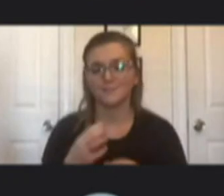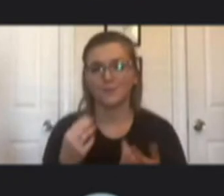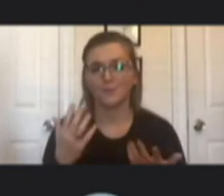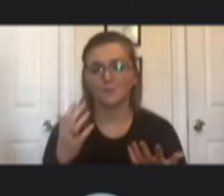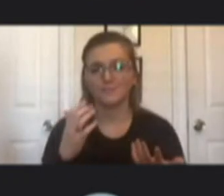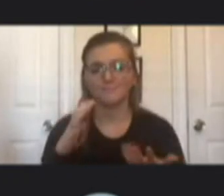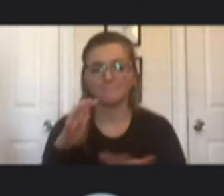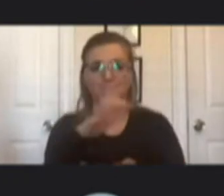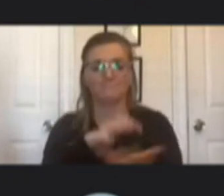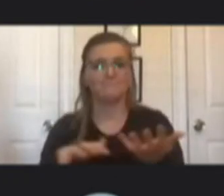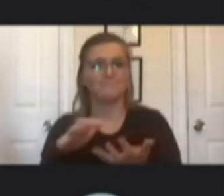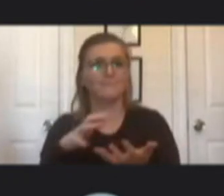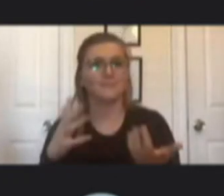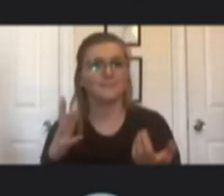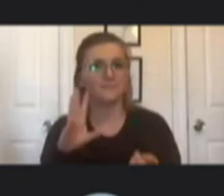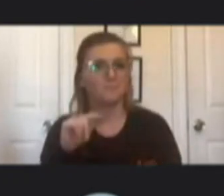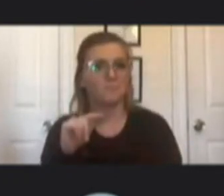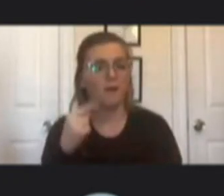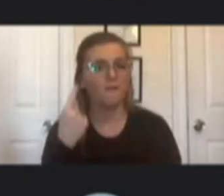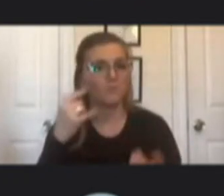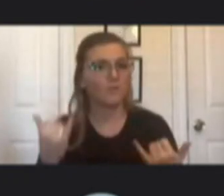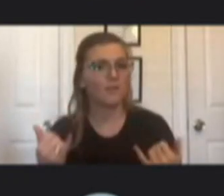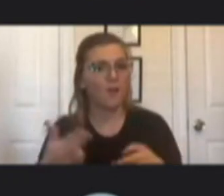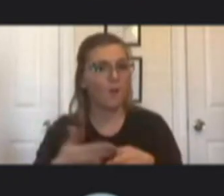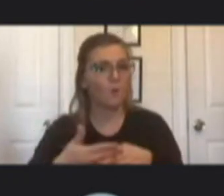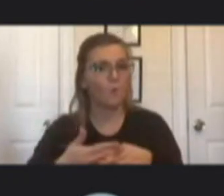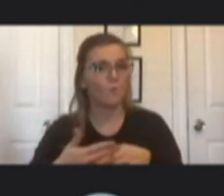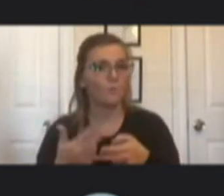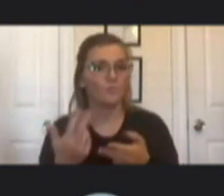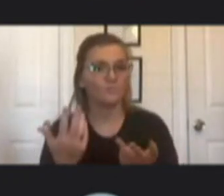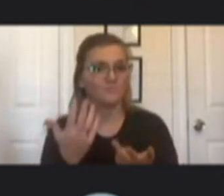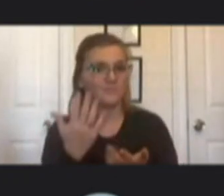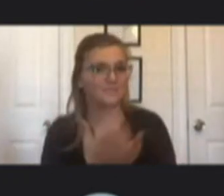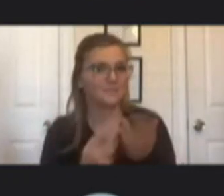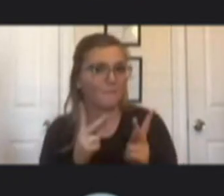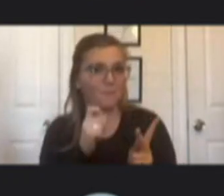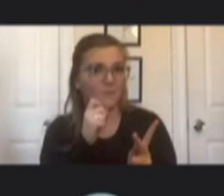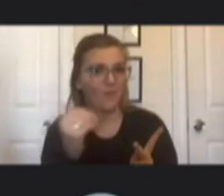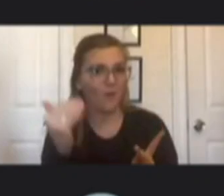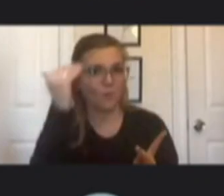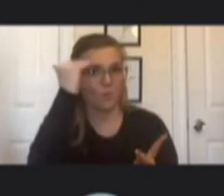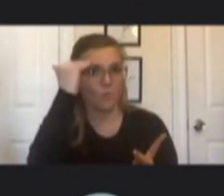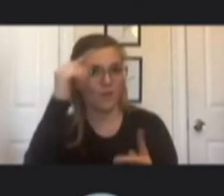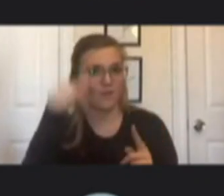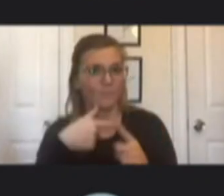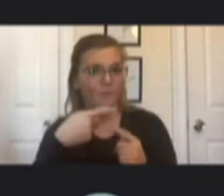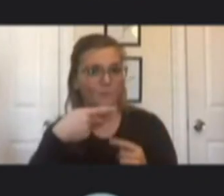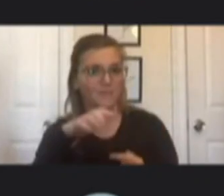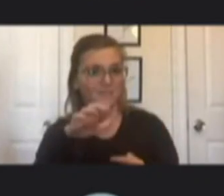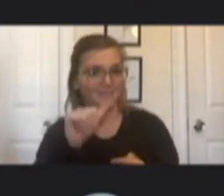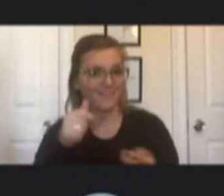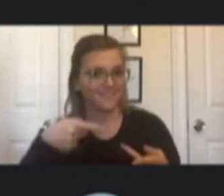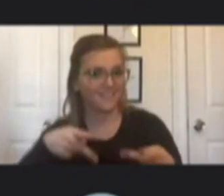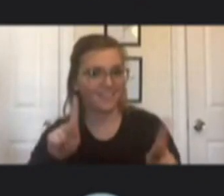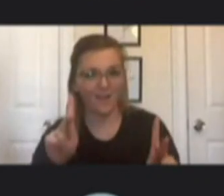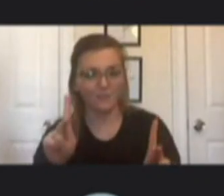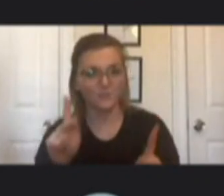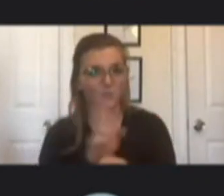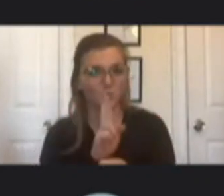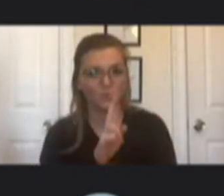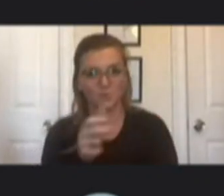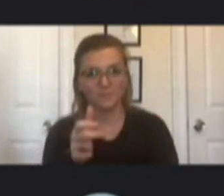until everyone is fully aware that that's allowed is the kind of